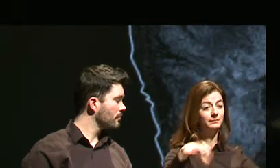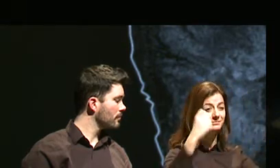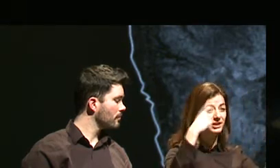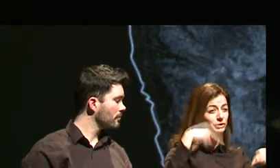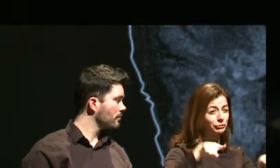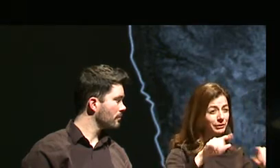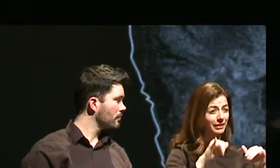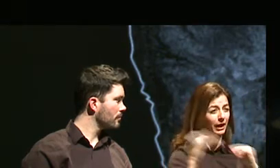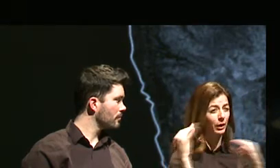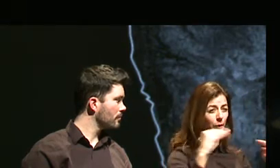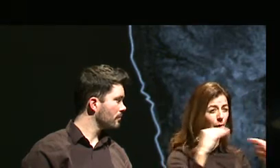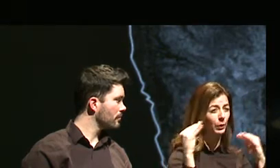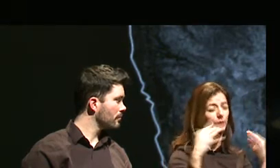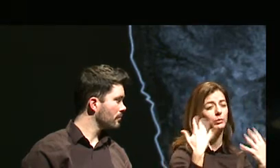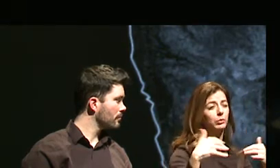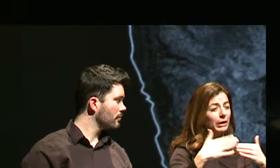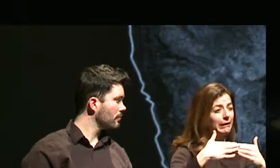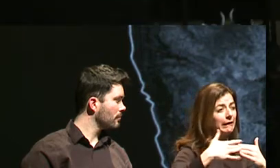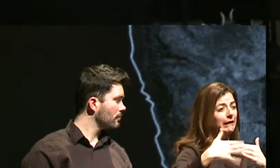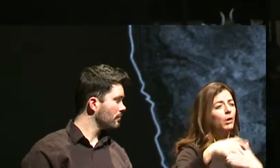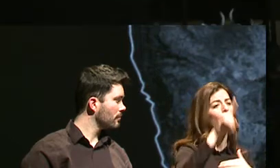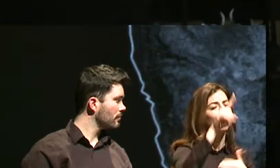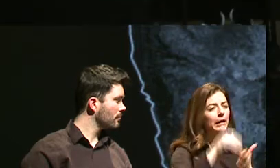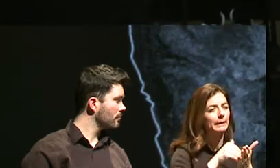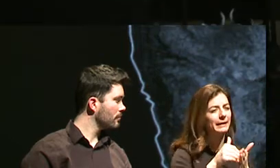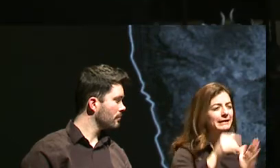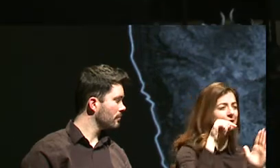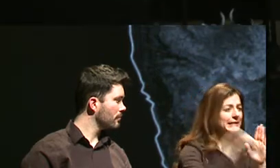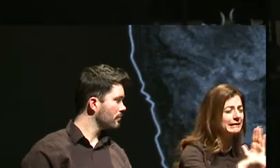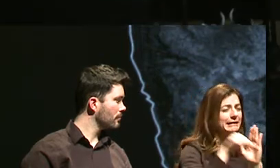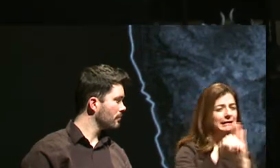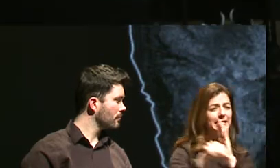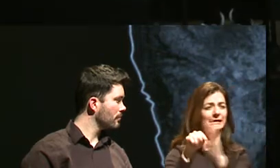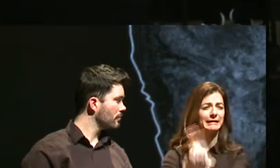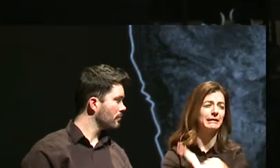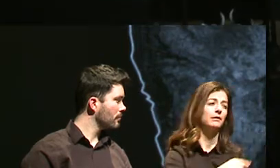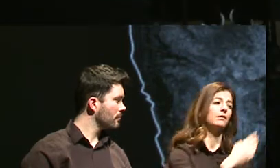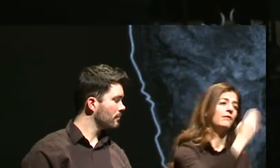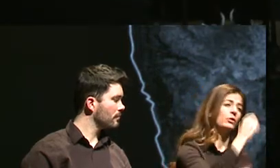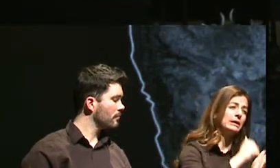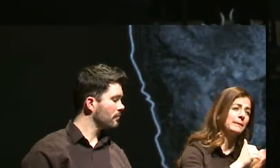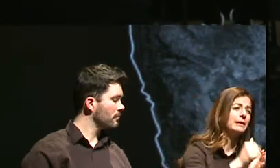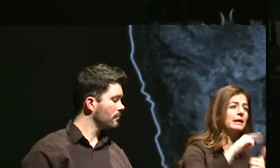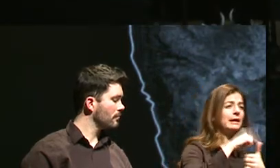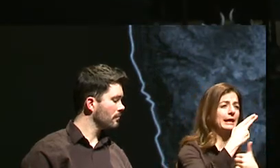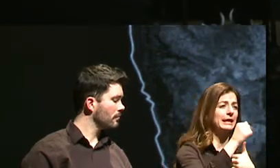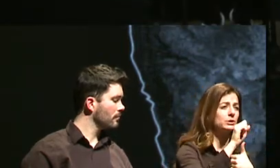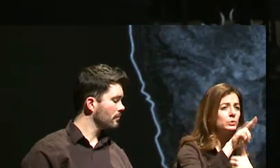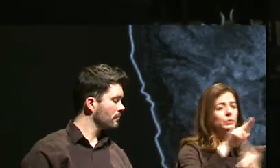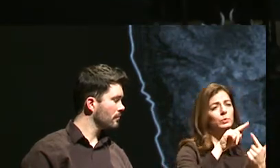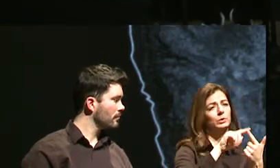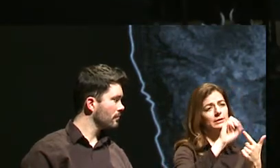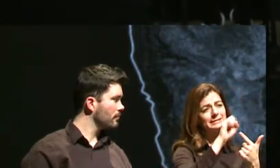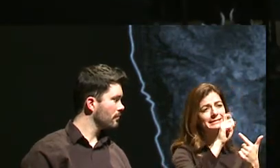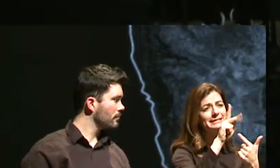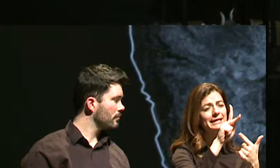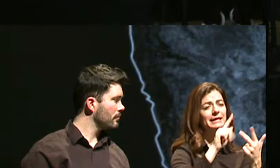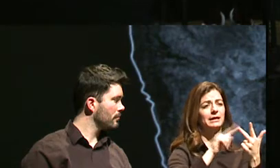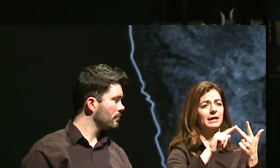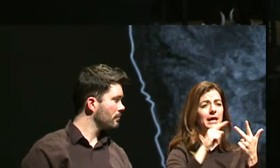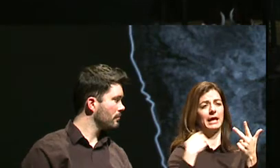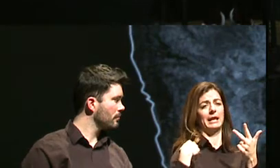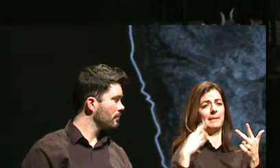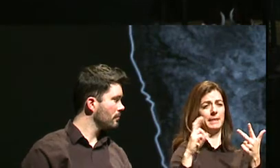ethnic violence that follows. 14 million Hindus, Sikhs, and Muslims are displaced. It